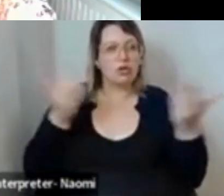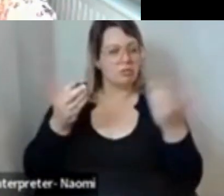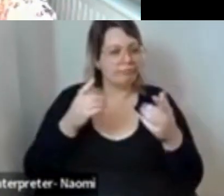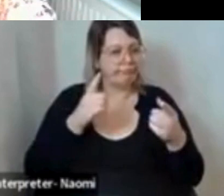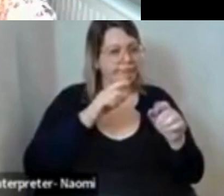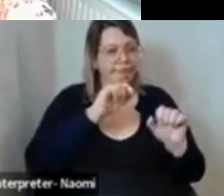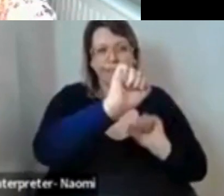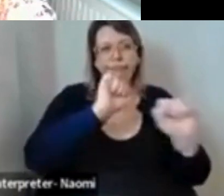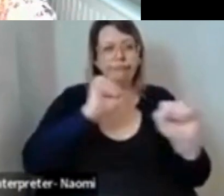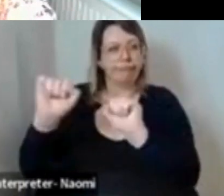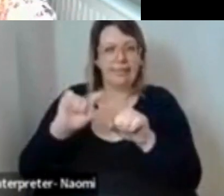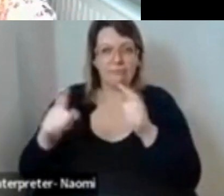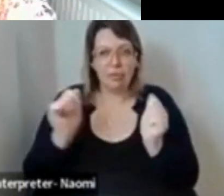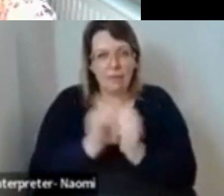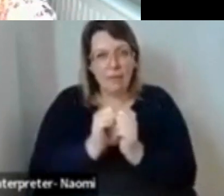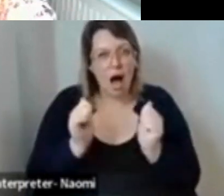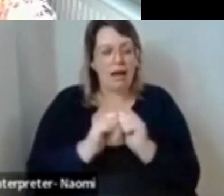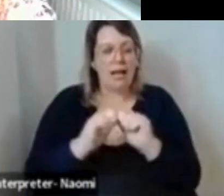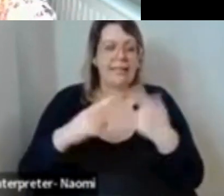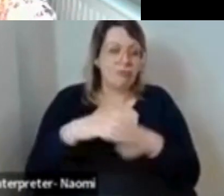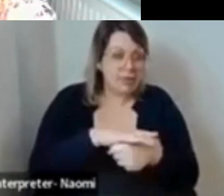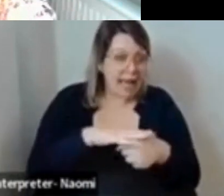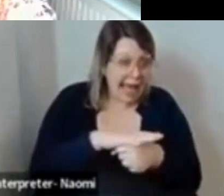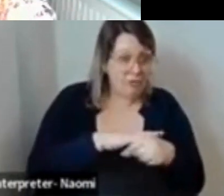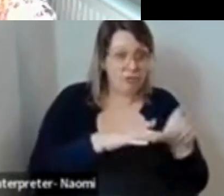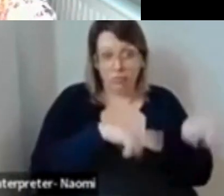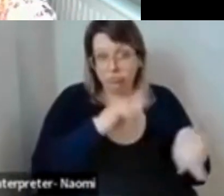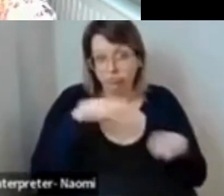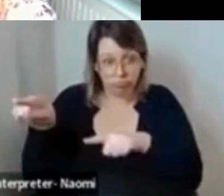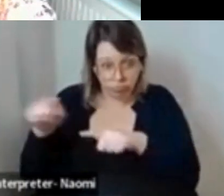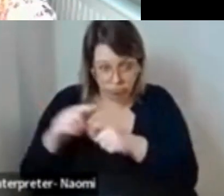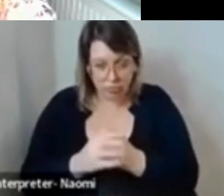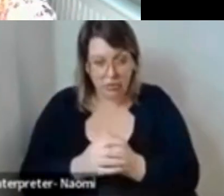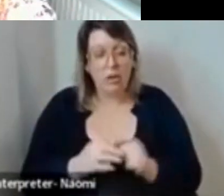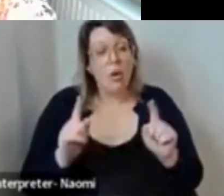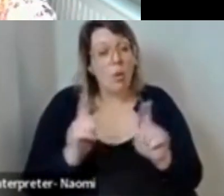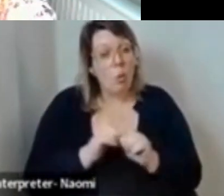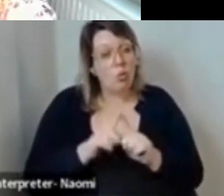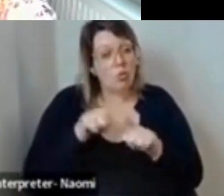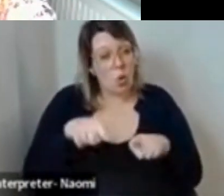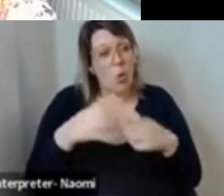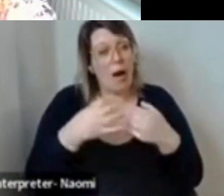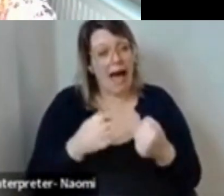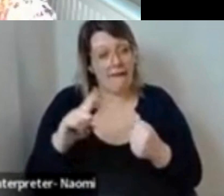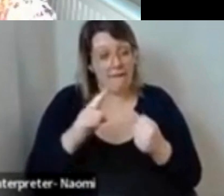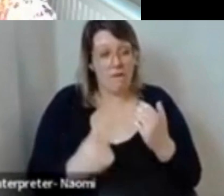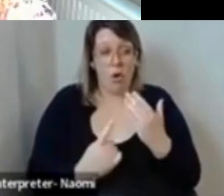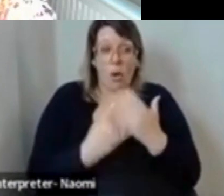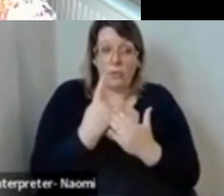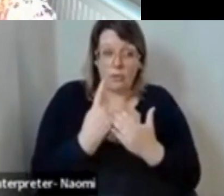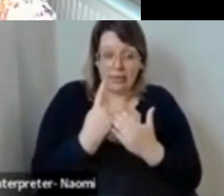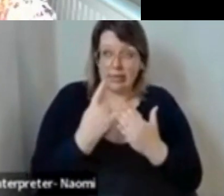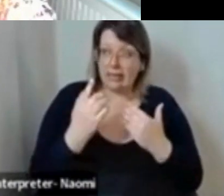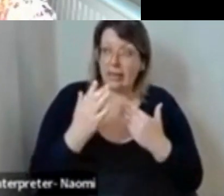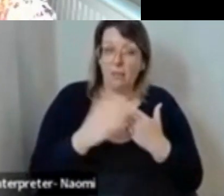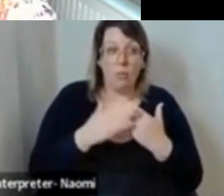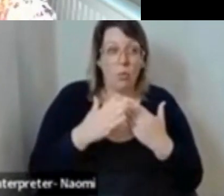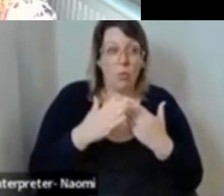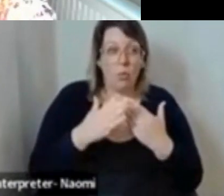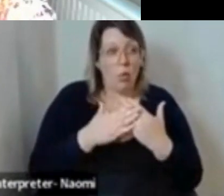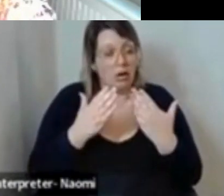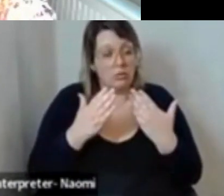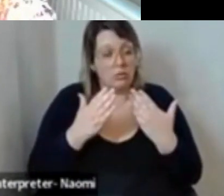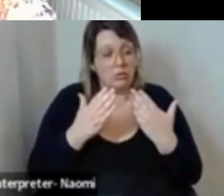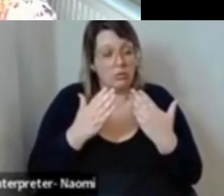partners are working in different places. But also that there is this opportunity to work at a larger scale on